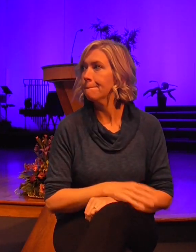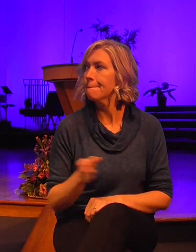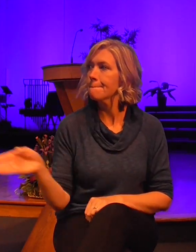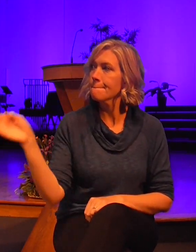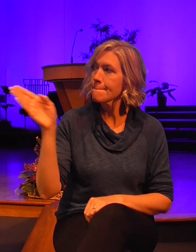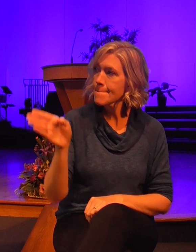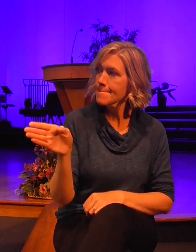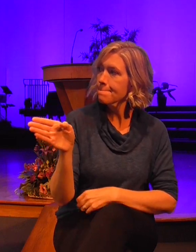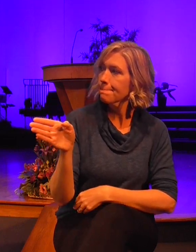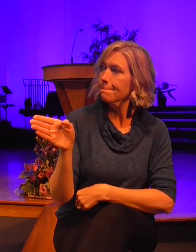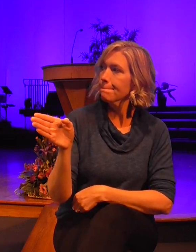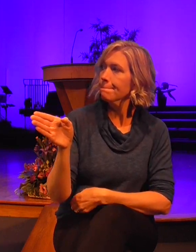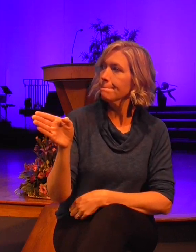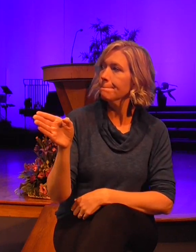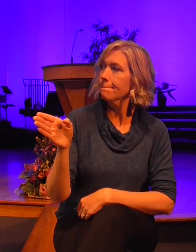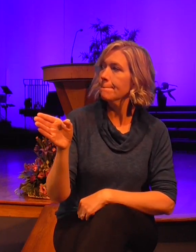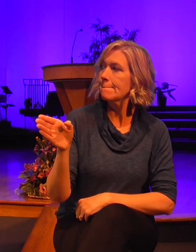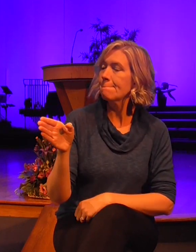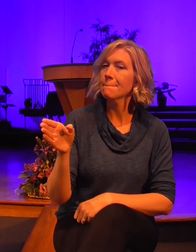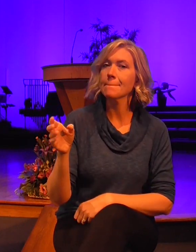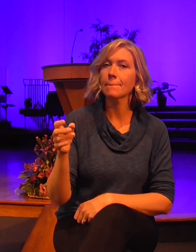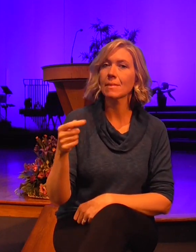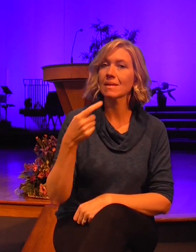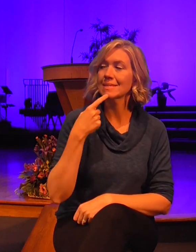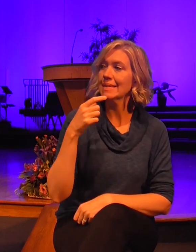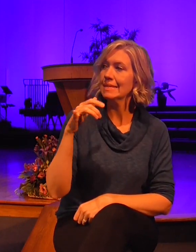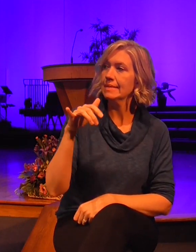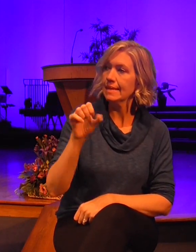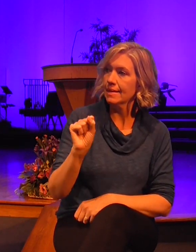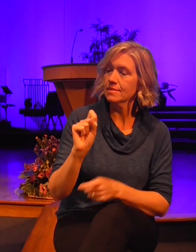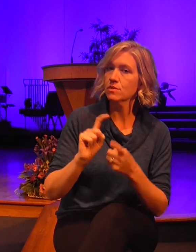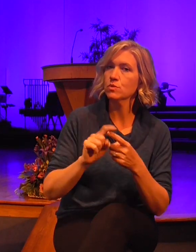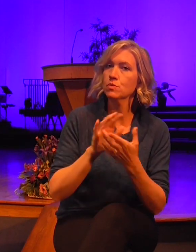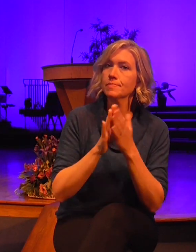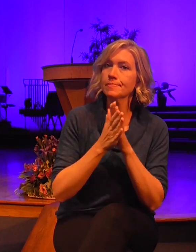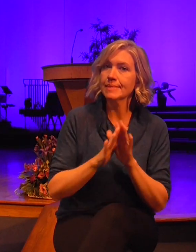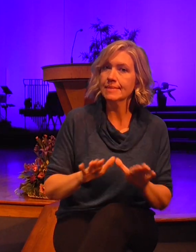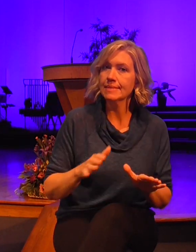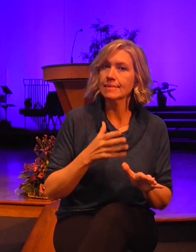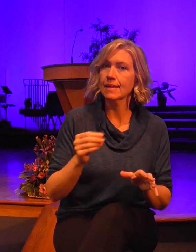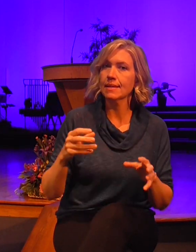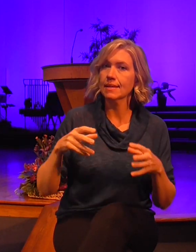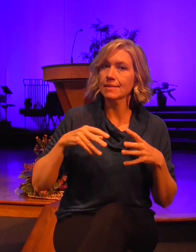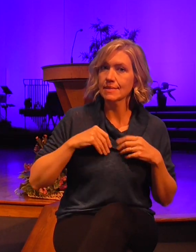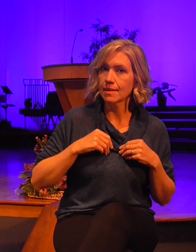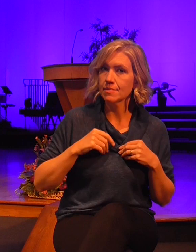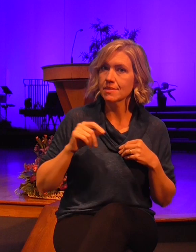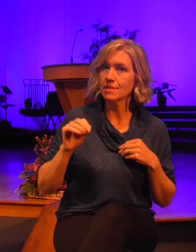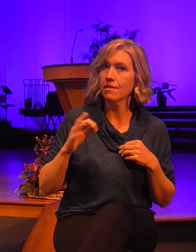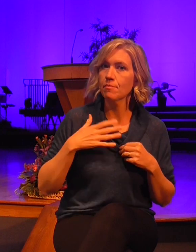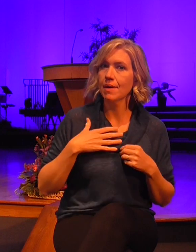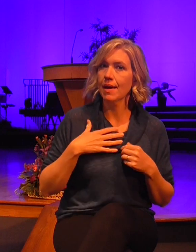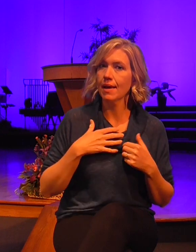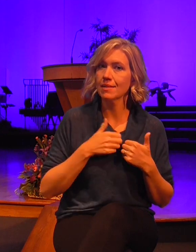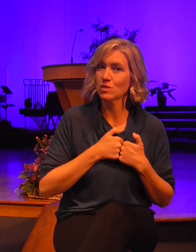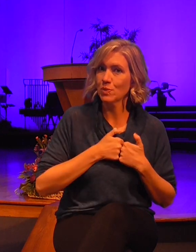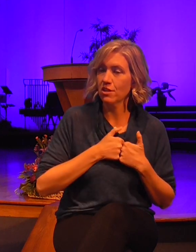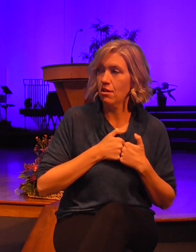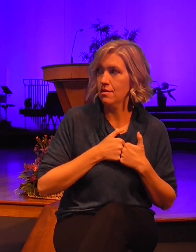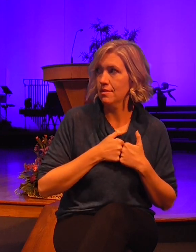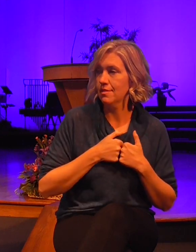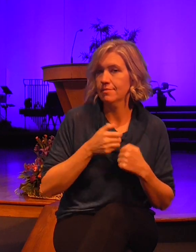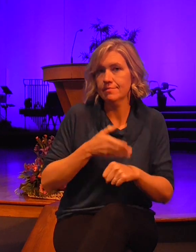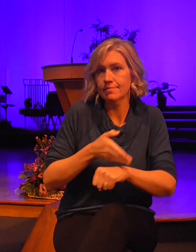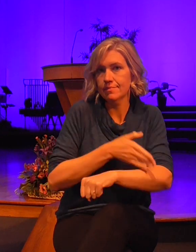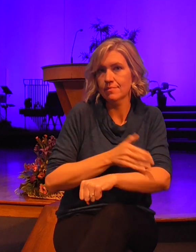Yes. Hi. Say yes to peace and acceptance of my sweetheart and making our lives better.